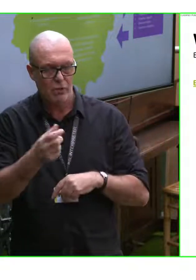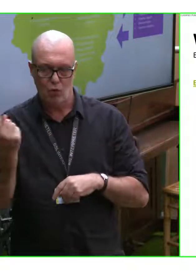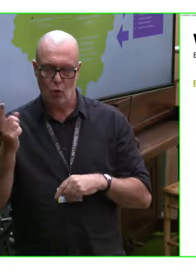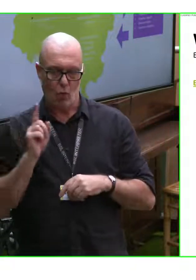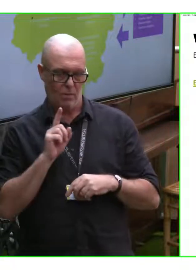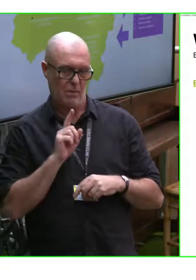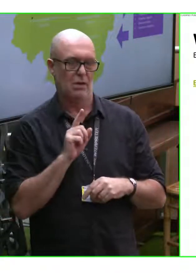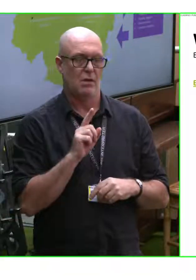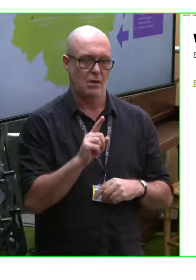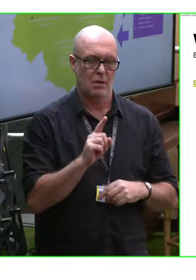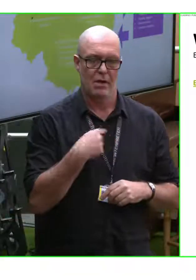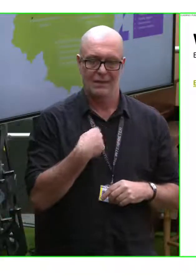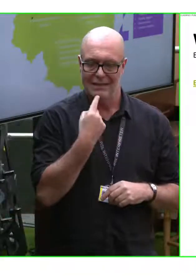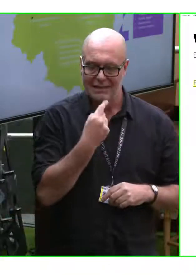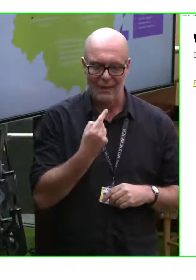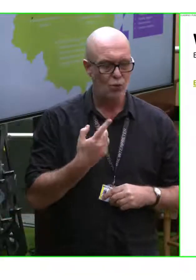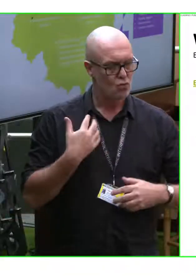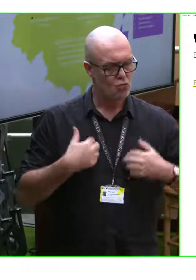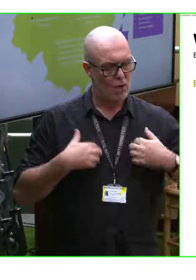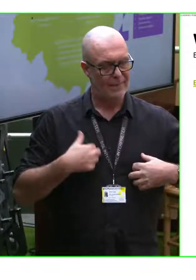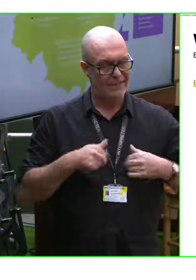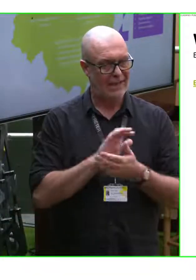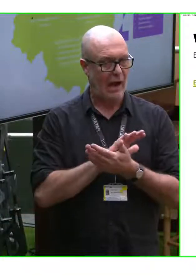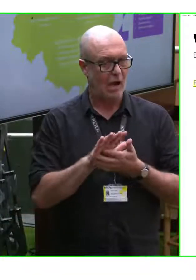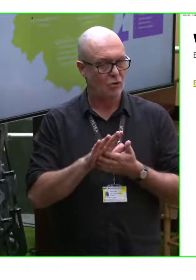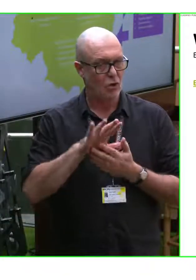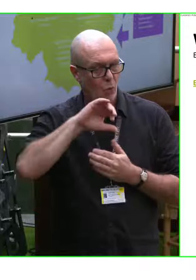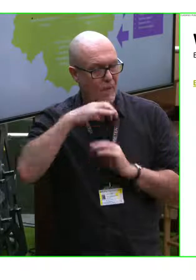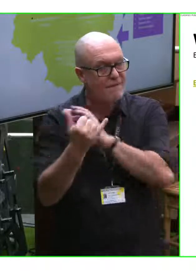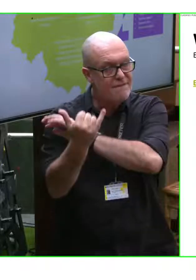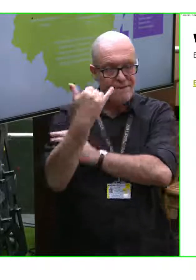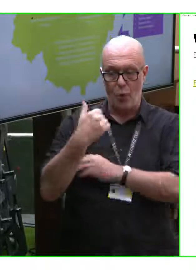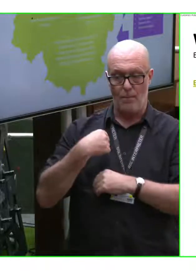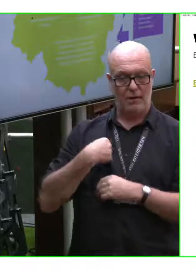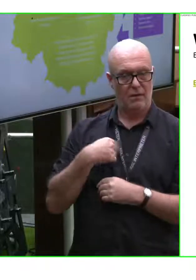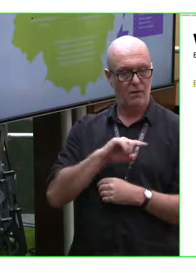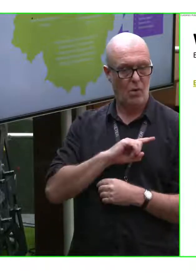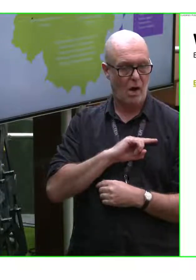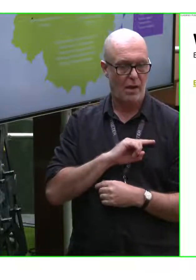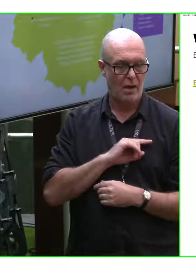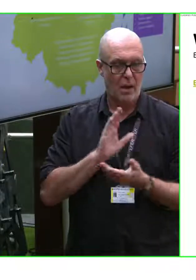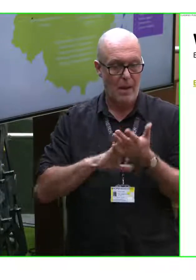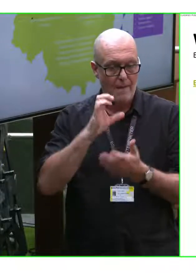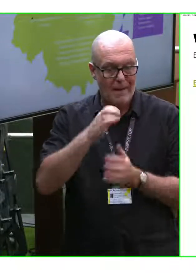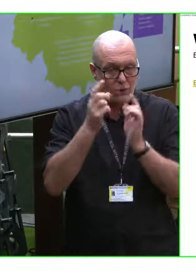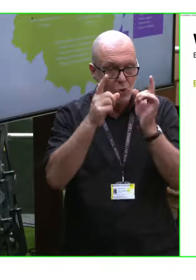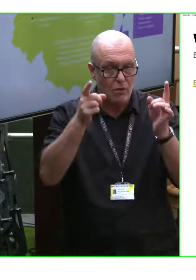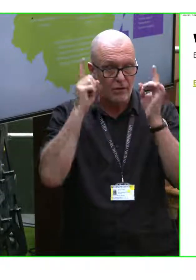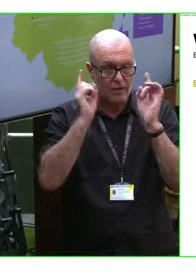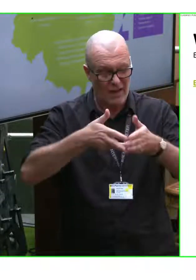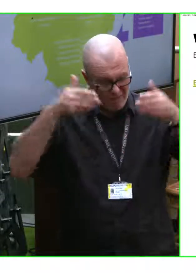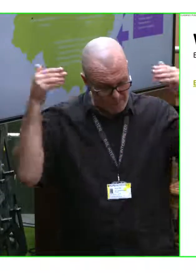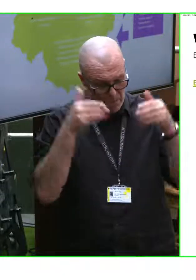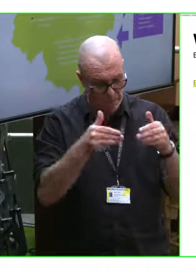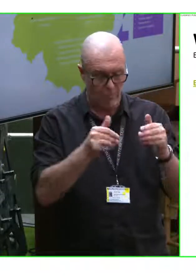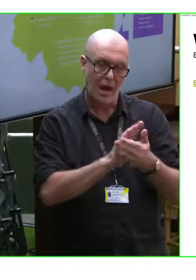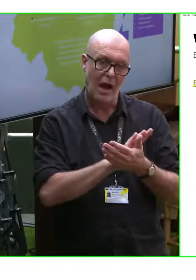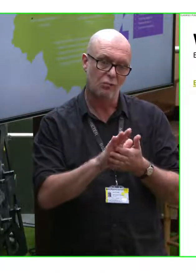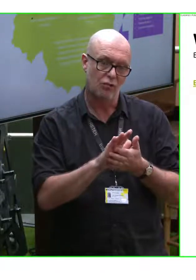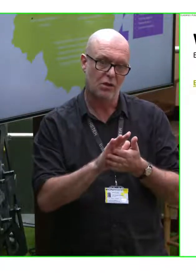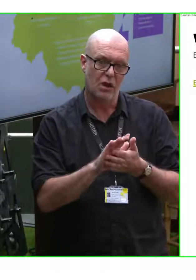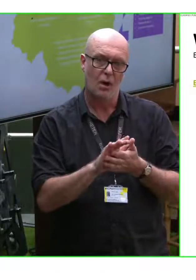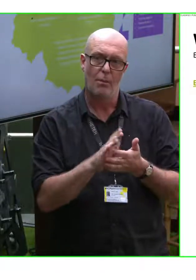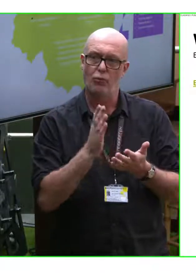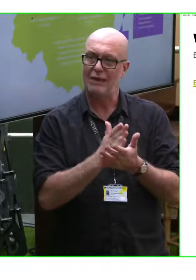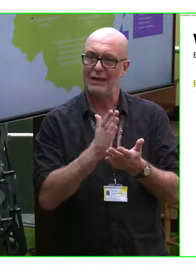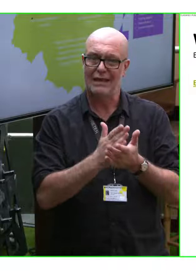they'll call me as opposed to someone else, because we're recognised for being that hydrogen university. But this is about creating that sandbox and that innovation